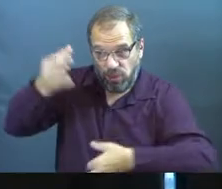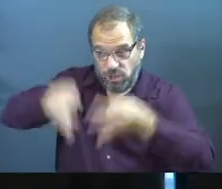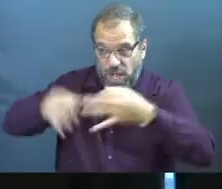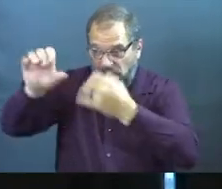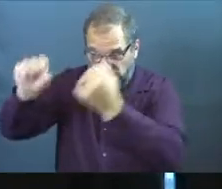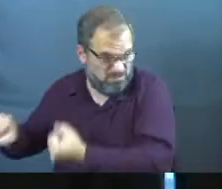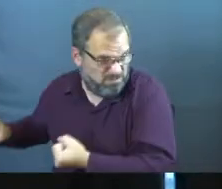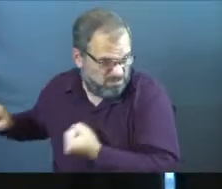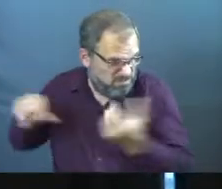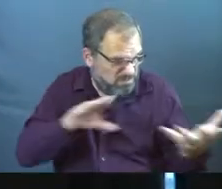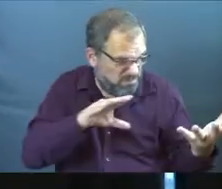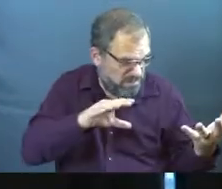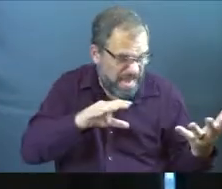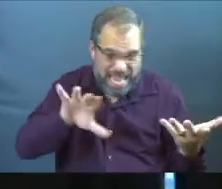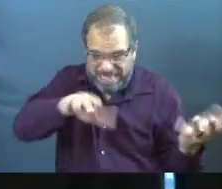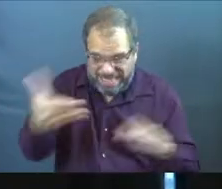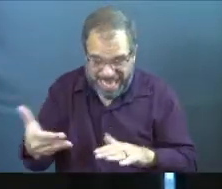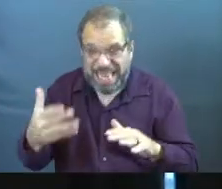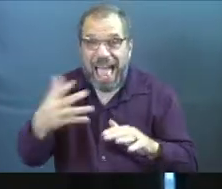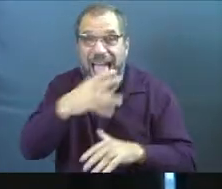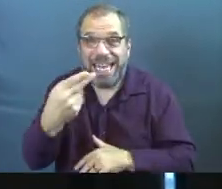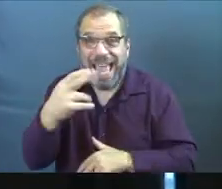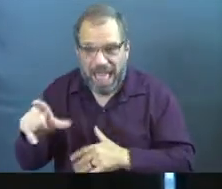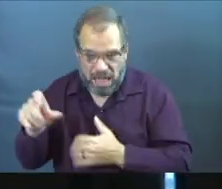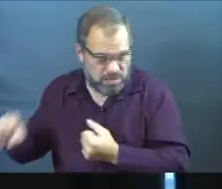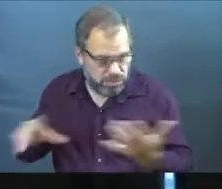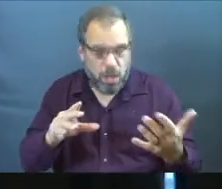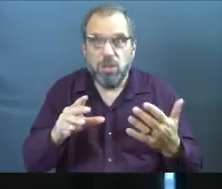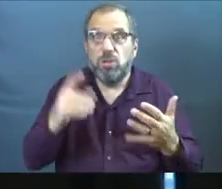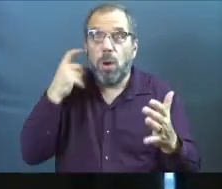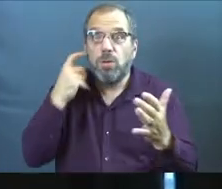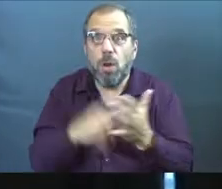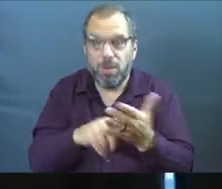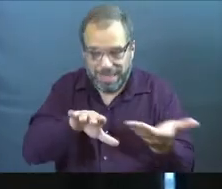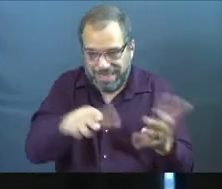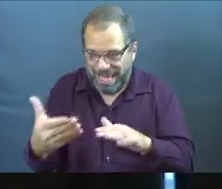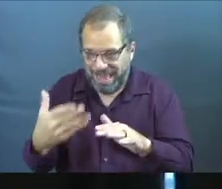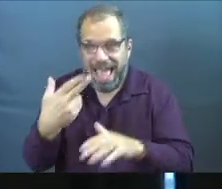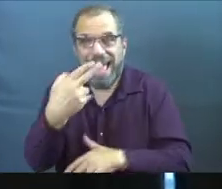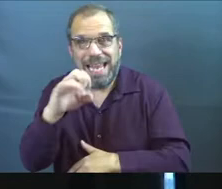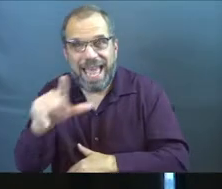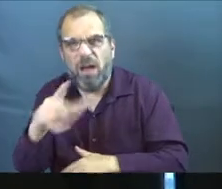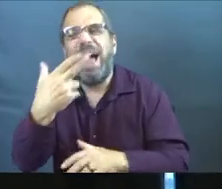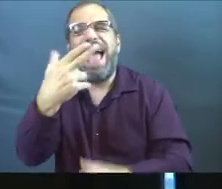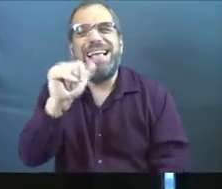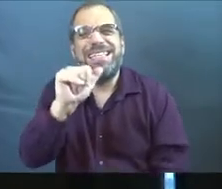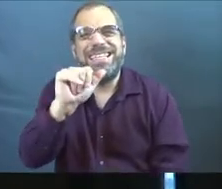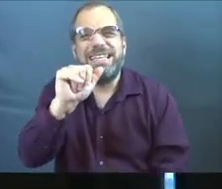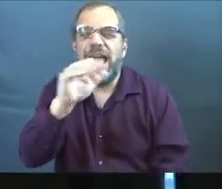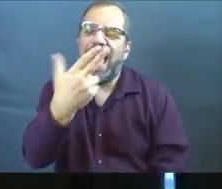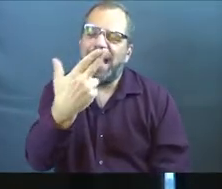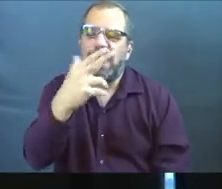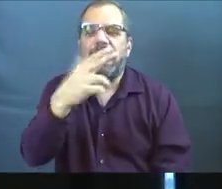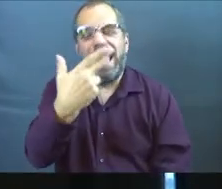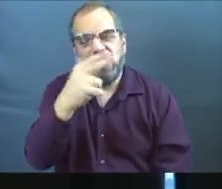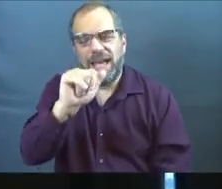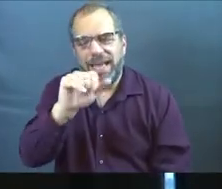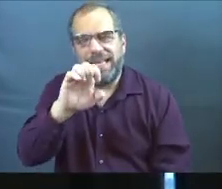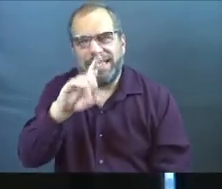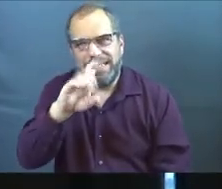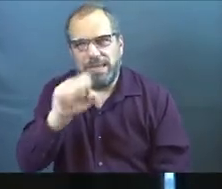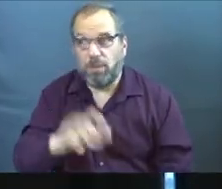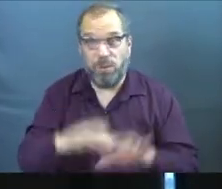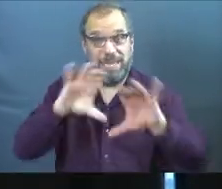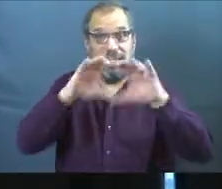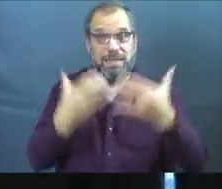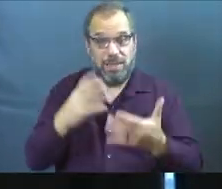being thrown in the lake of fire, it says death and Hades. So first thing I want to look at is death and Hades. Primarily in scripture, and we're in class